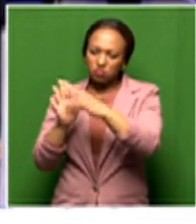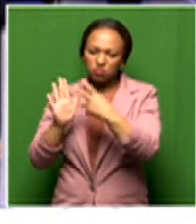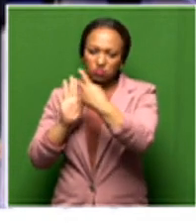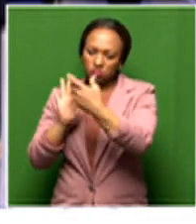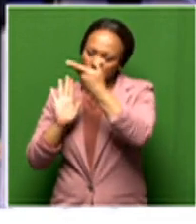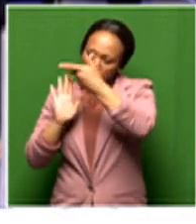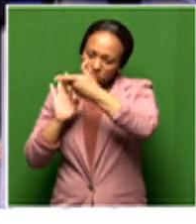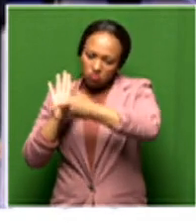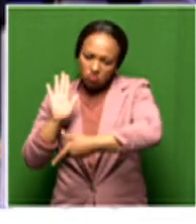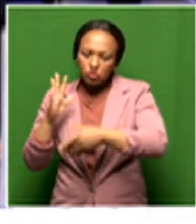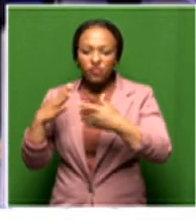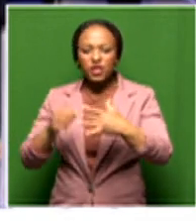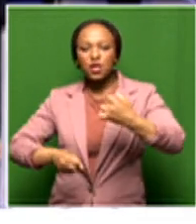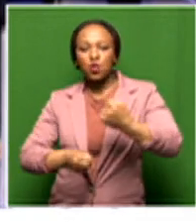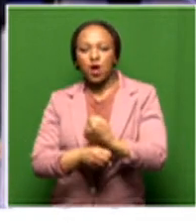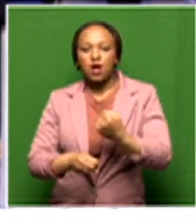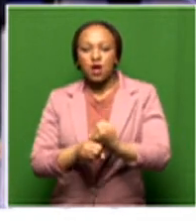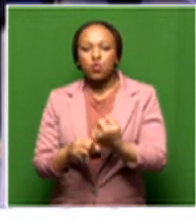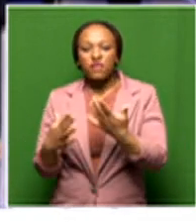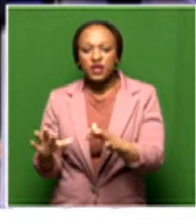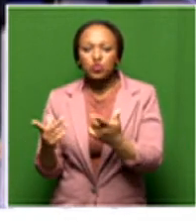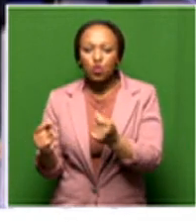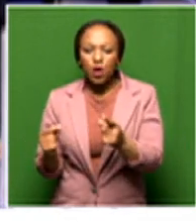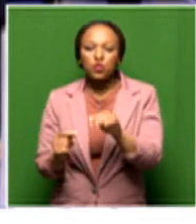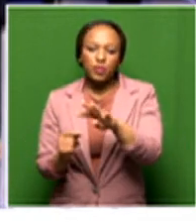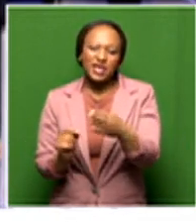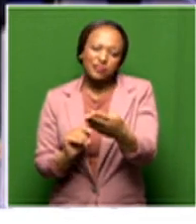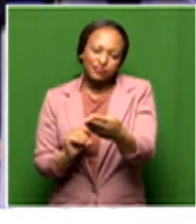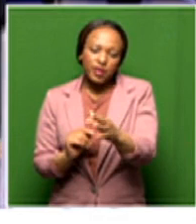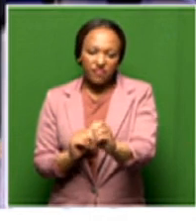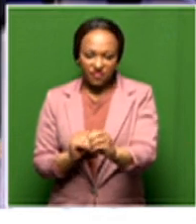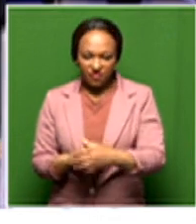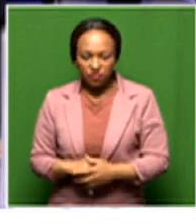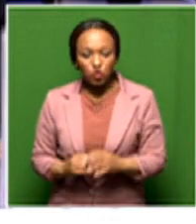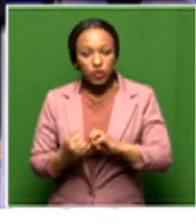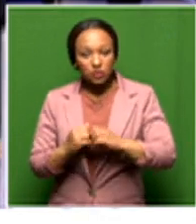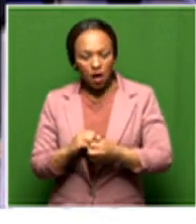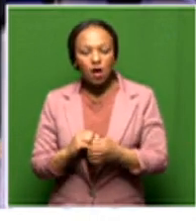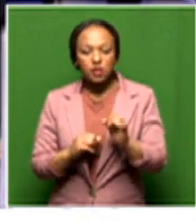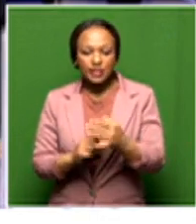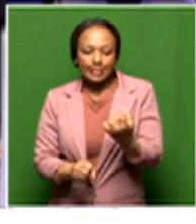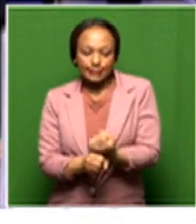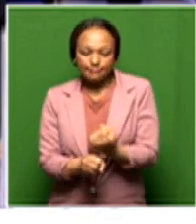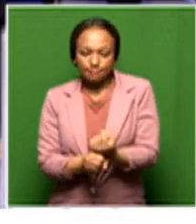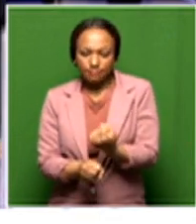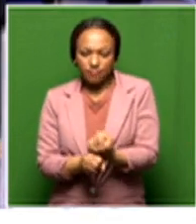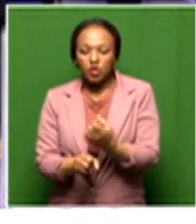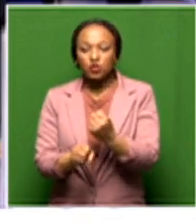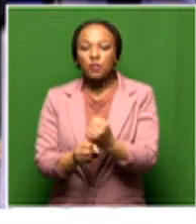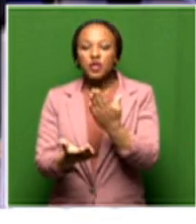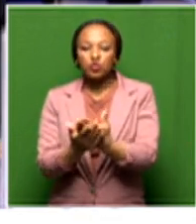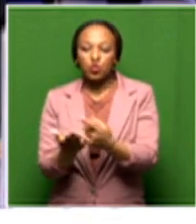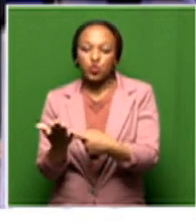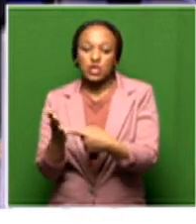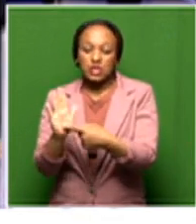the completed aspects of our work, they are all there. So we are trying very hard to ensure that we live up to